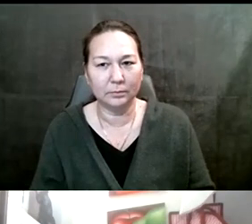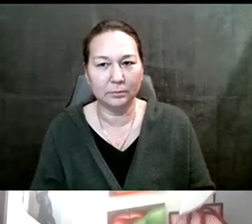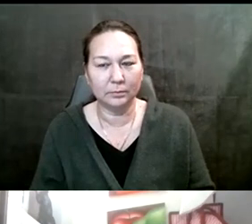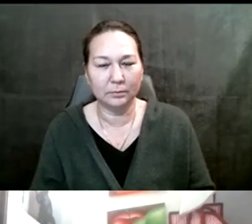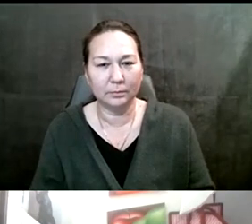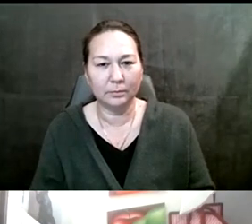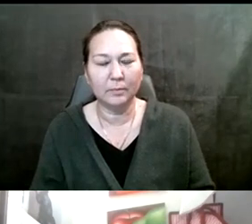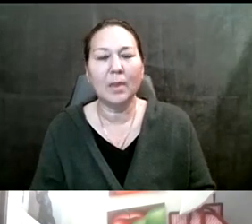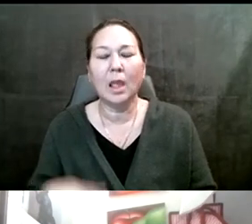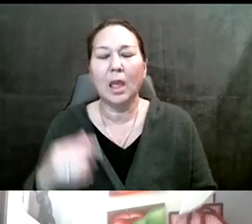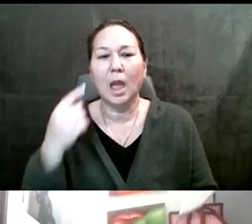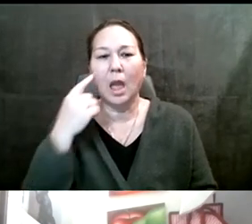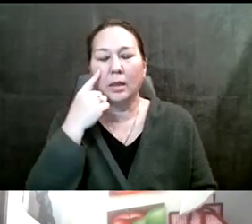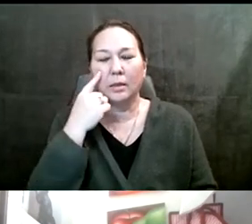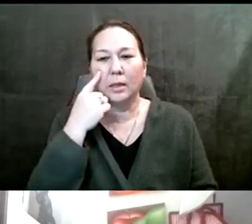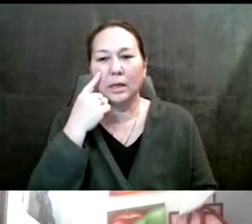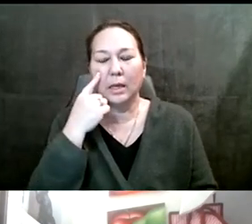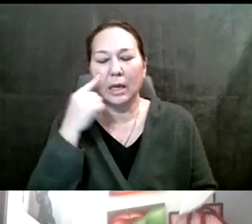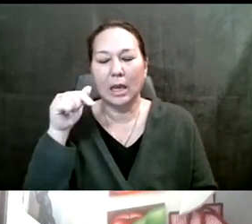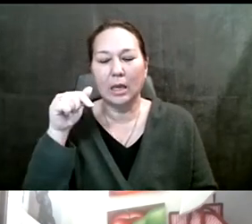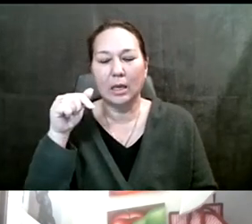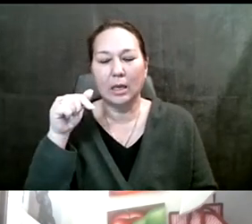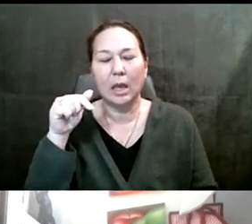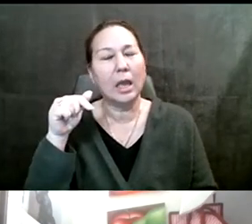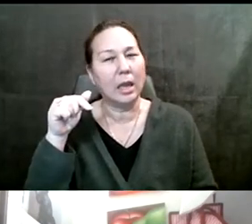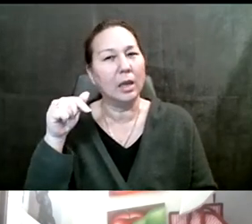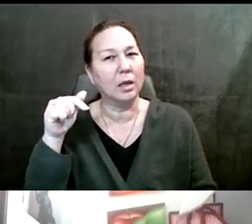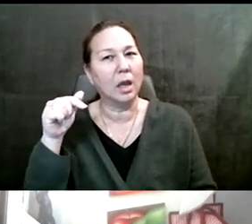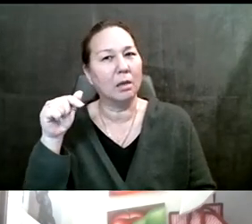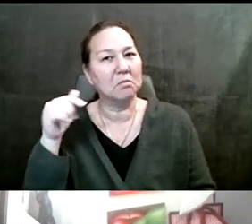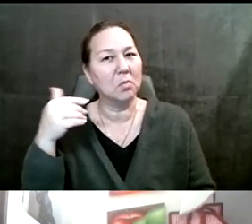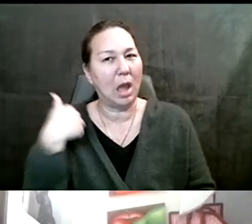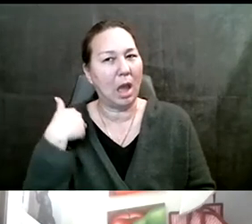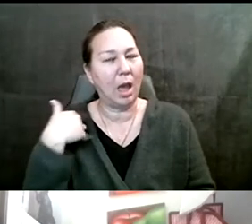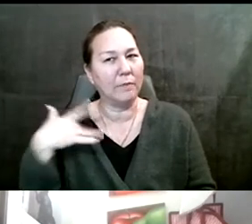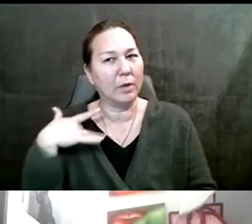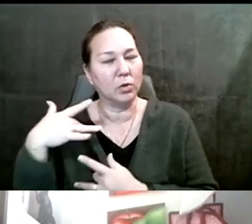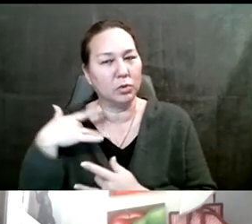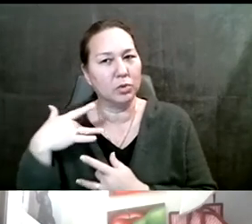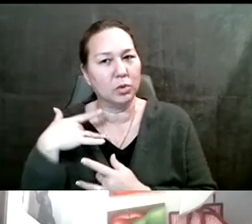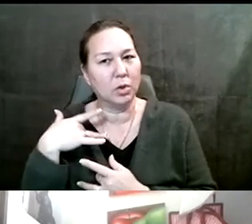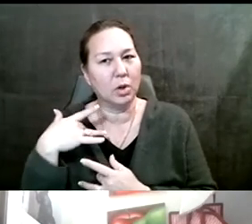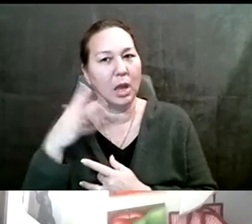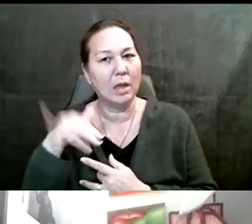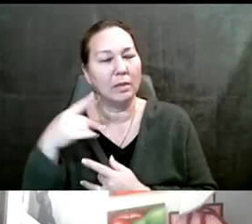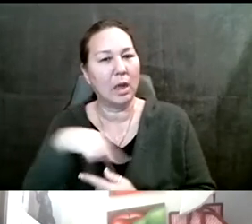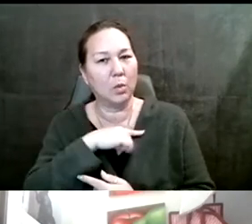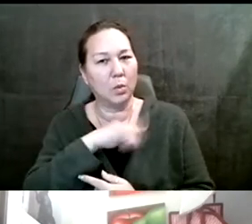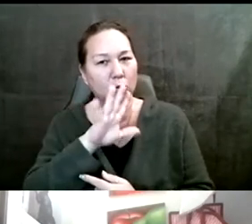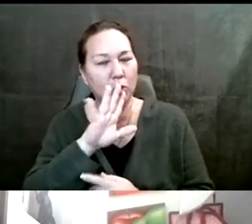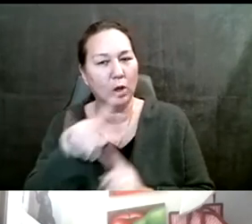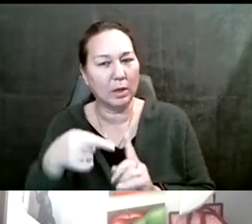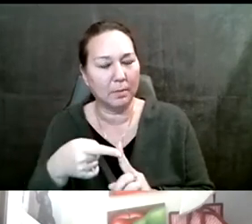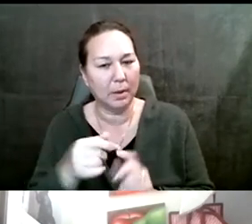I think that this uh this there's a concern and that we have been talking about and